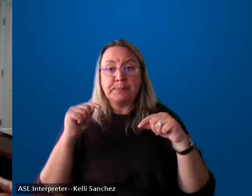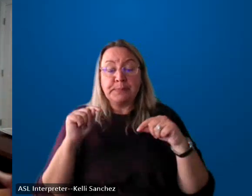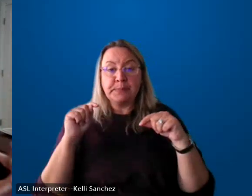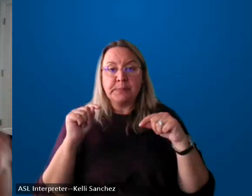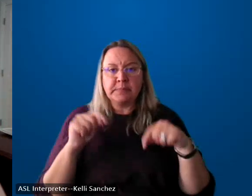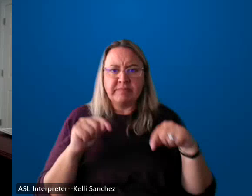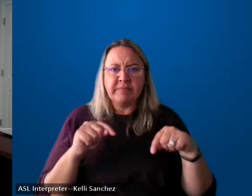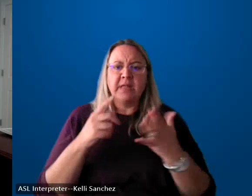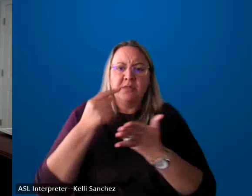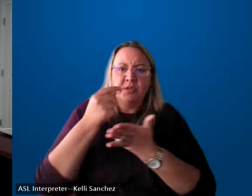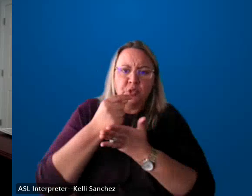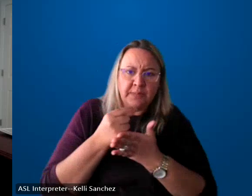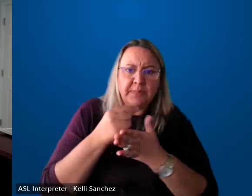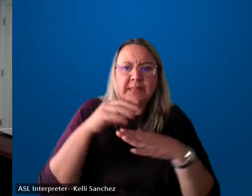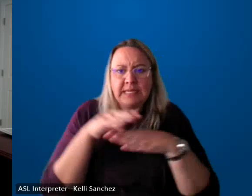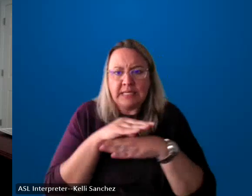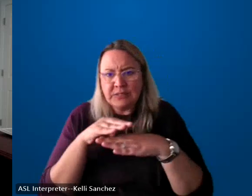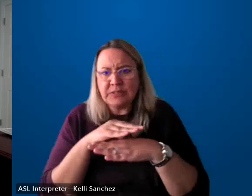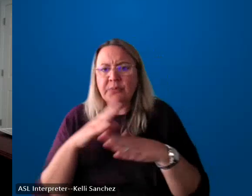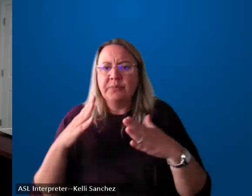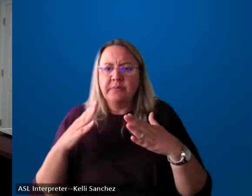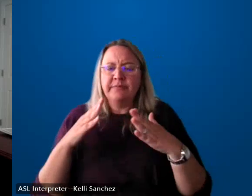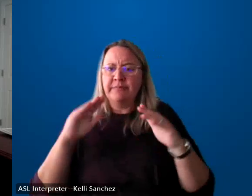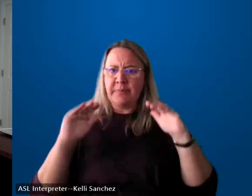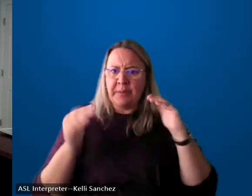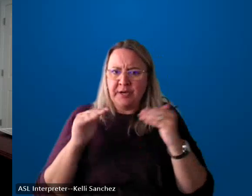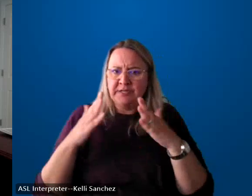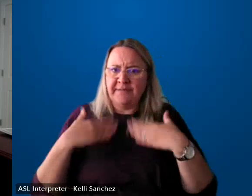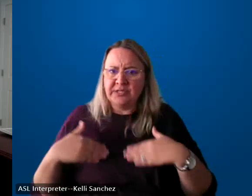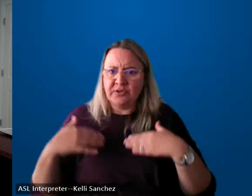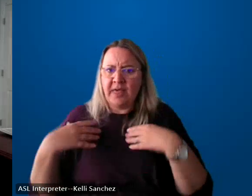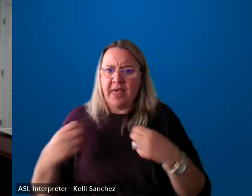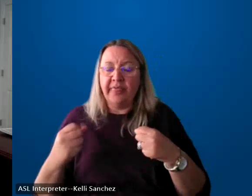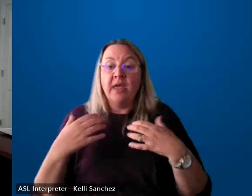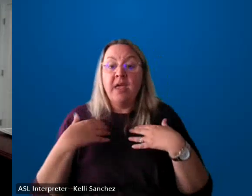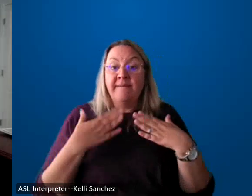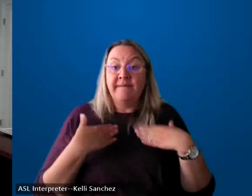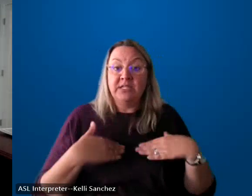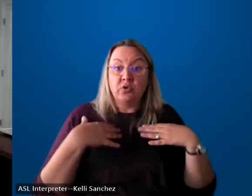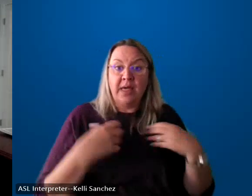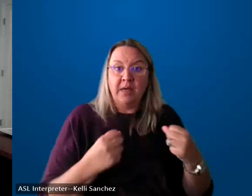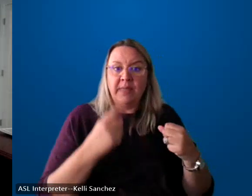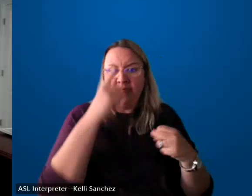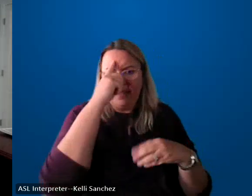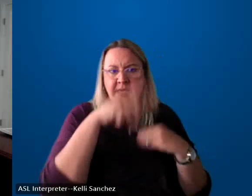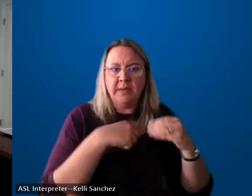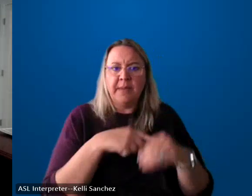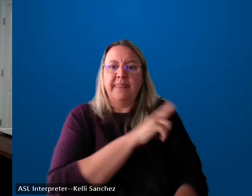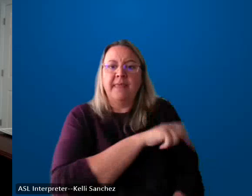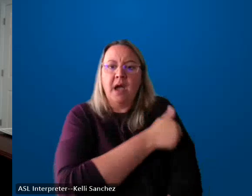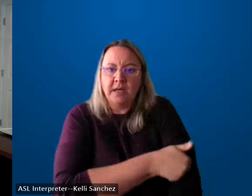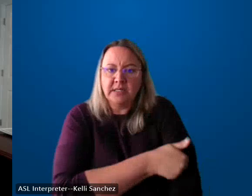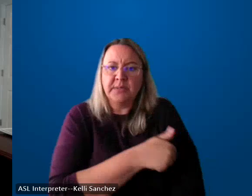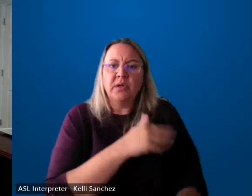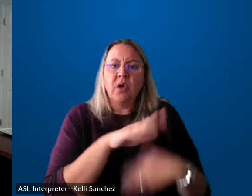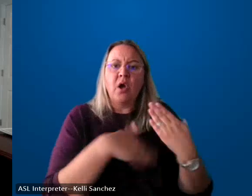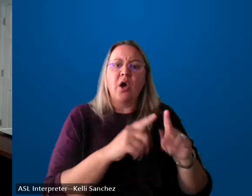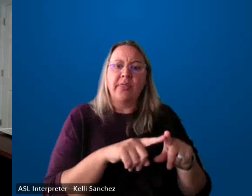the treatment industry versus physical health. Physical health, like think of a hospital, think of all the employees, all of the